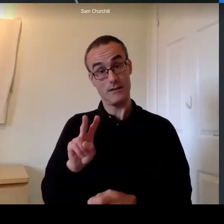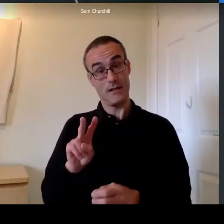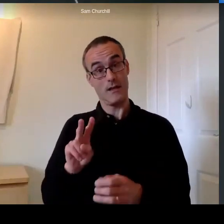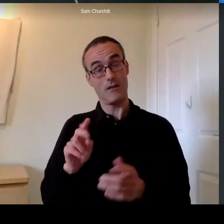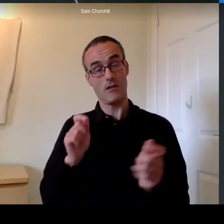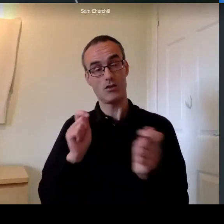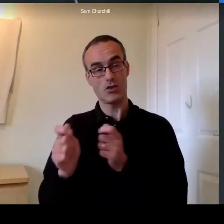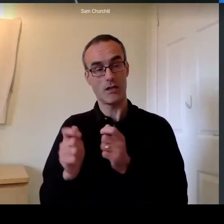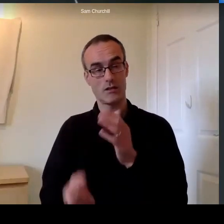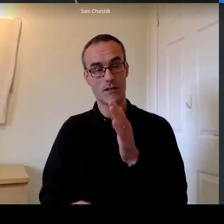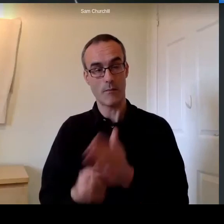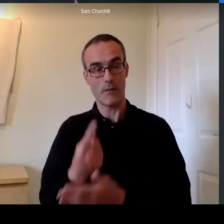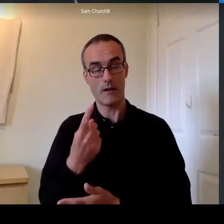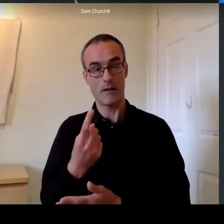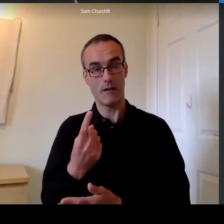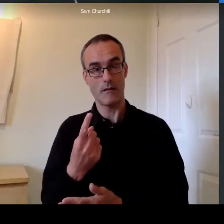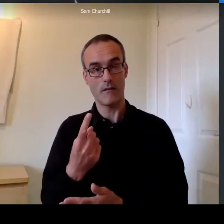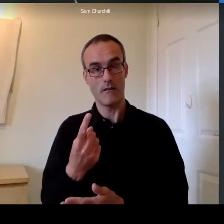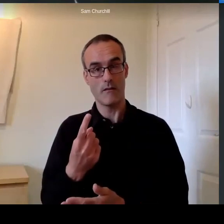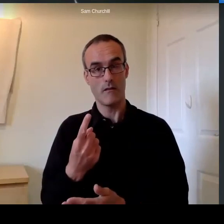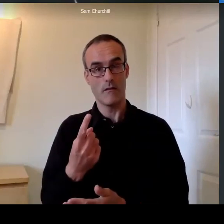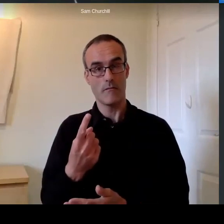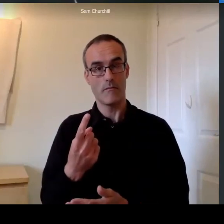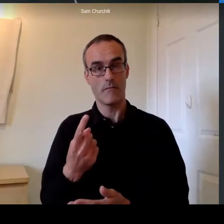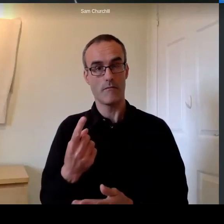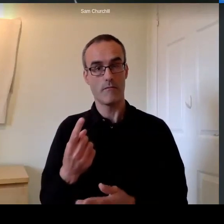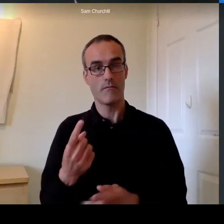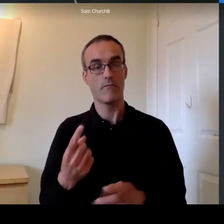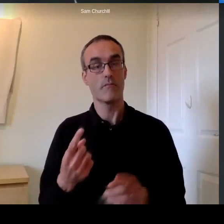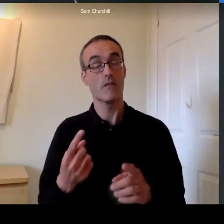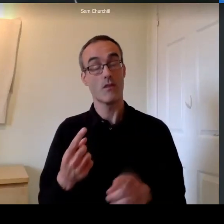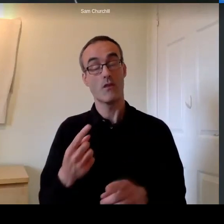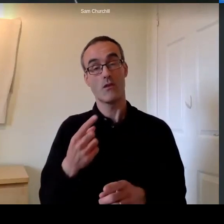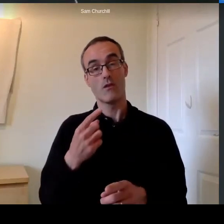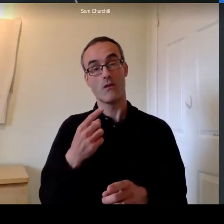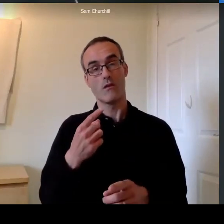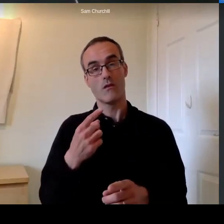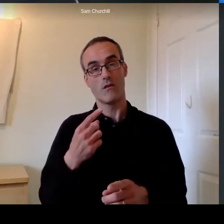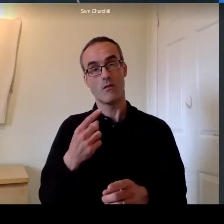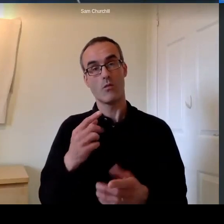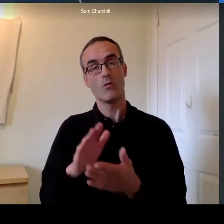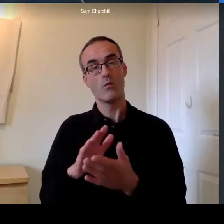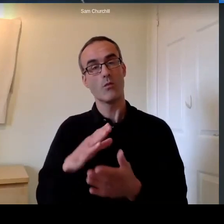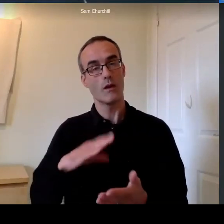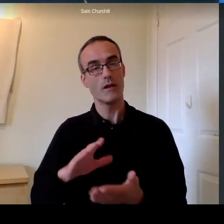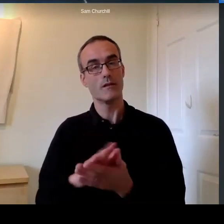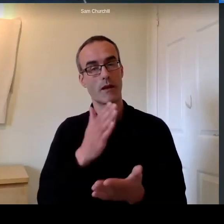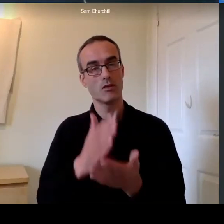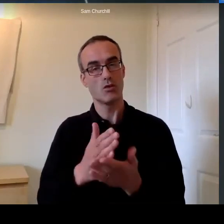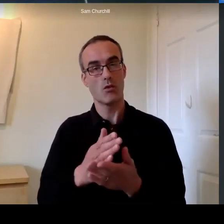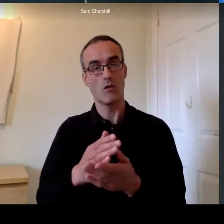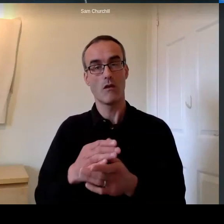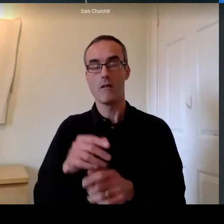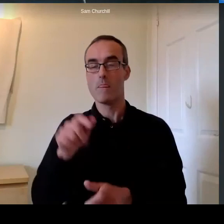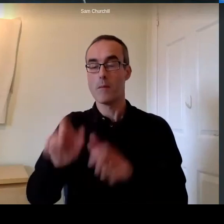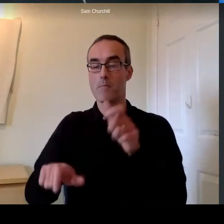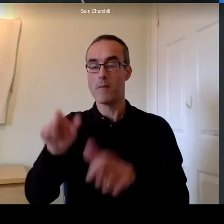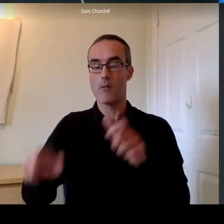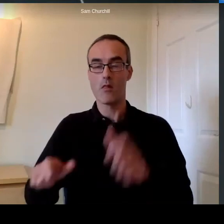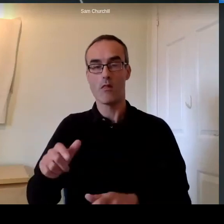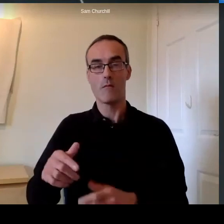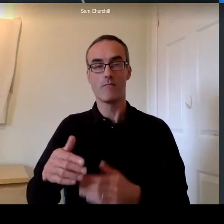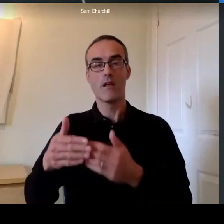sure that it's always something that's the forefront of people's thoughts and not just something that they'll think about, oh, maybe we need to engage more with